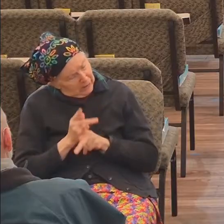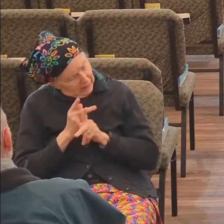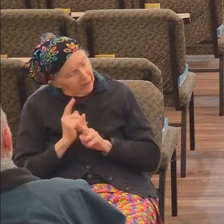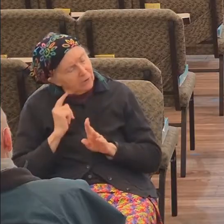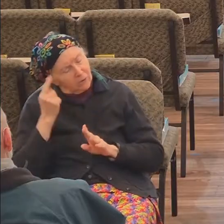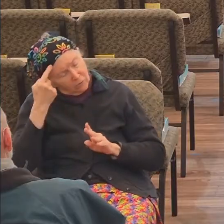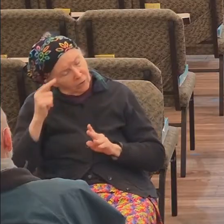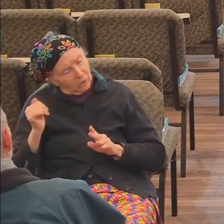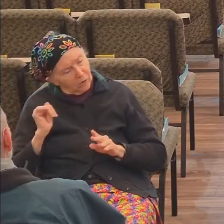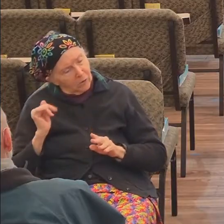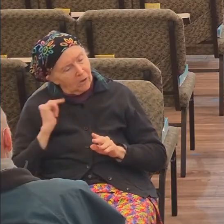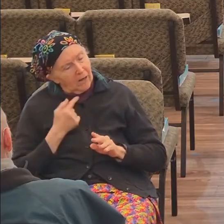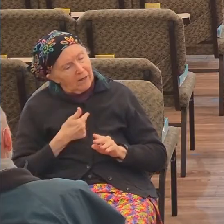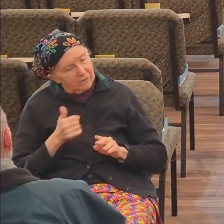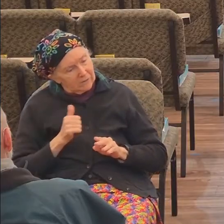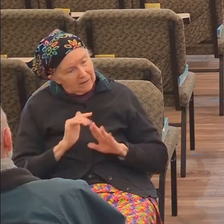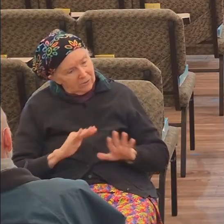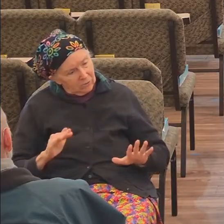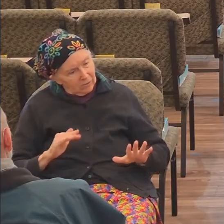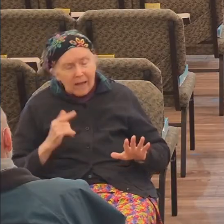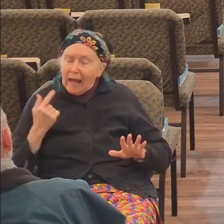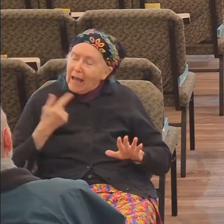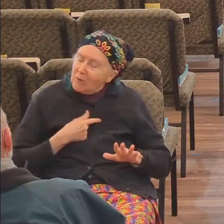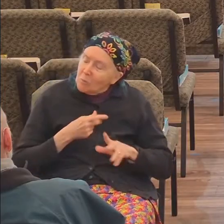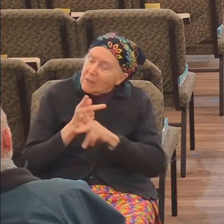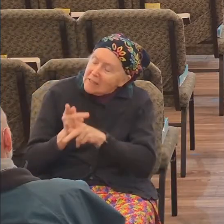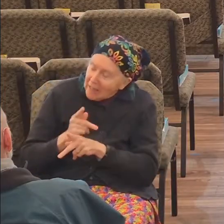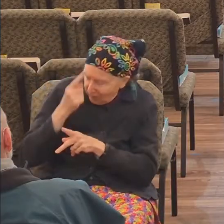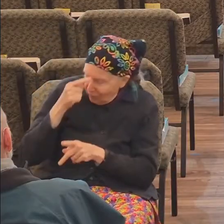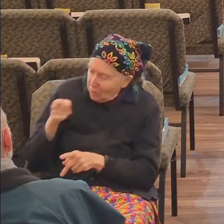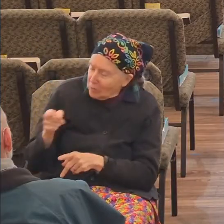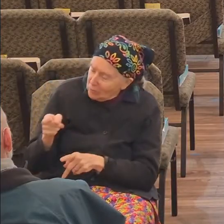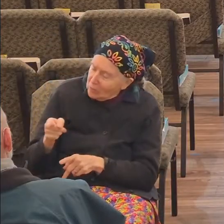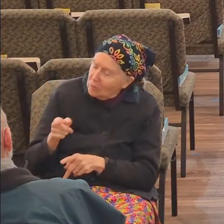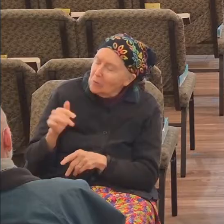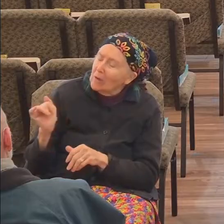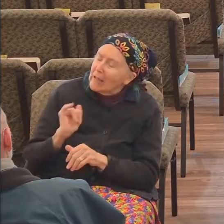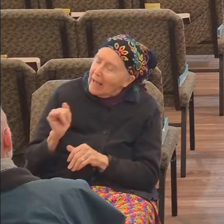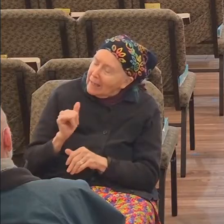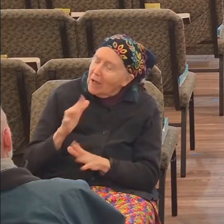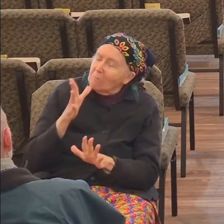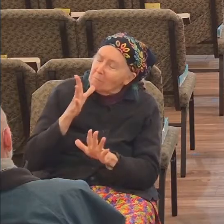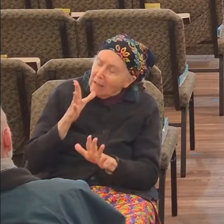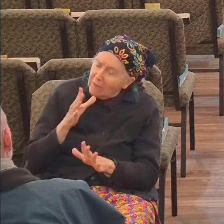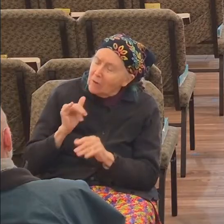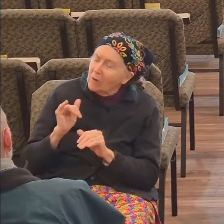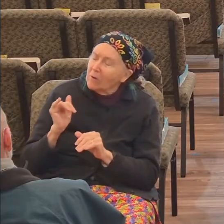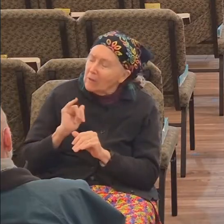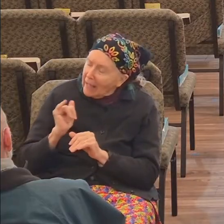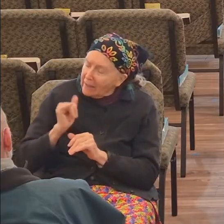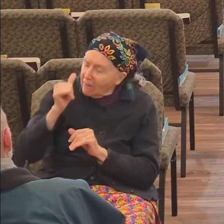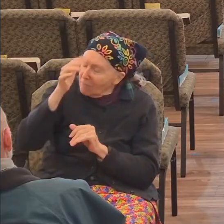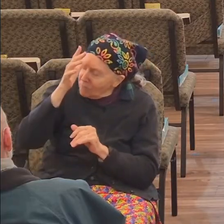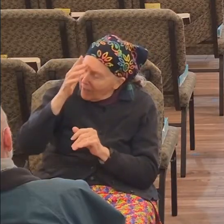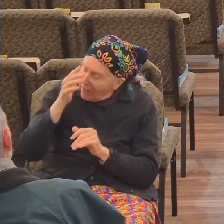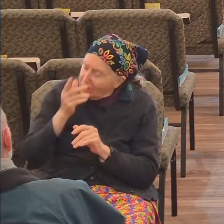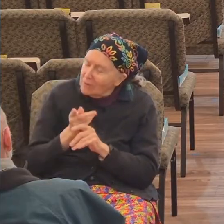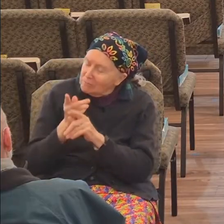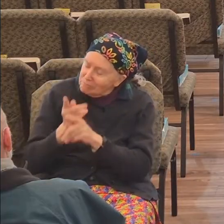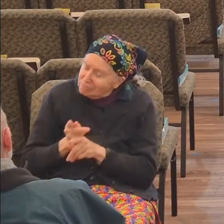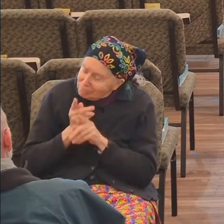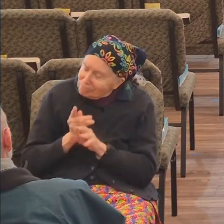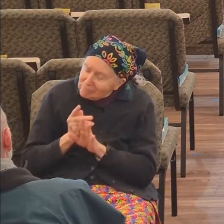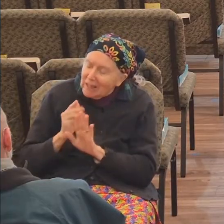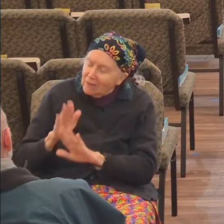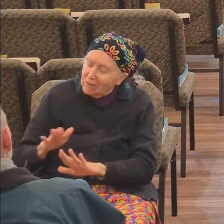and we treated you and cared for you like a mother, like a father does to their children, okay? What's he doing with that language?